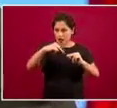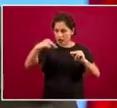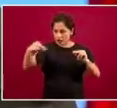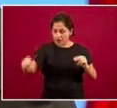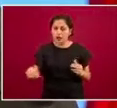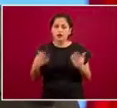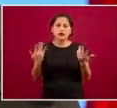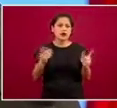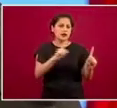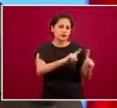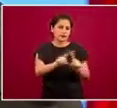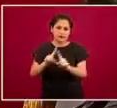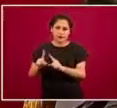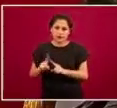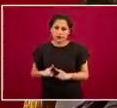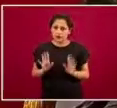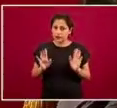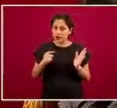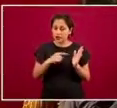beaches,